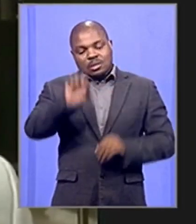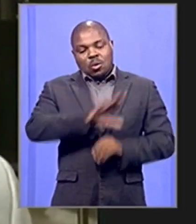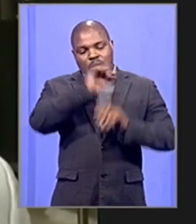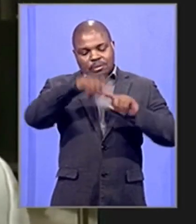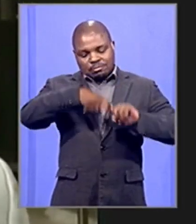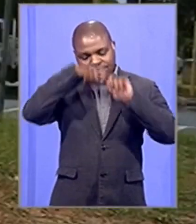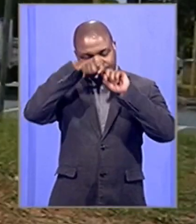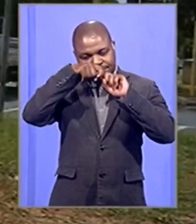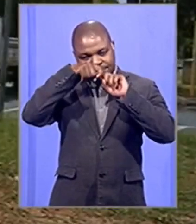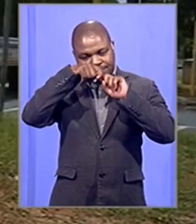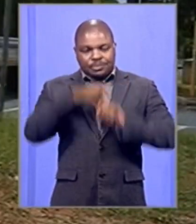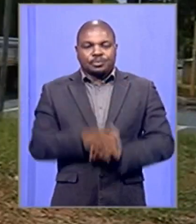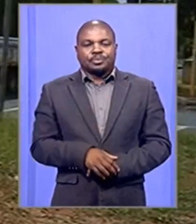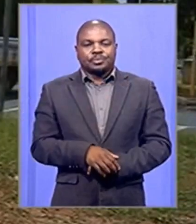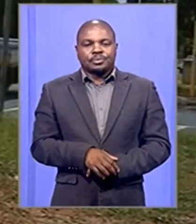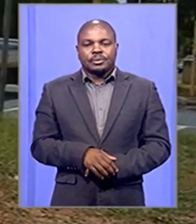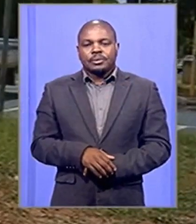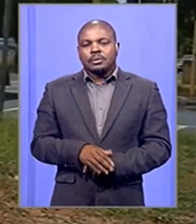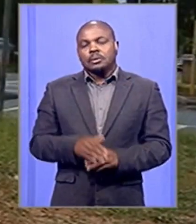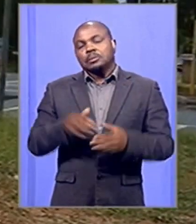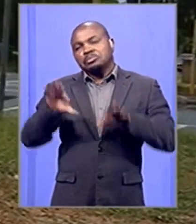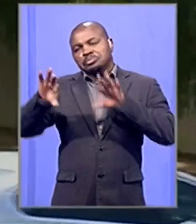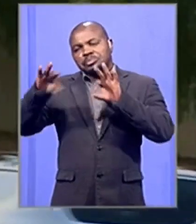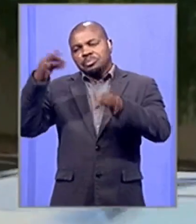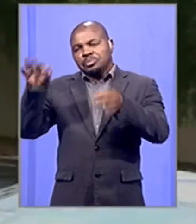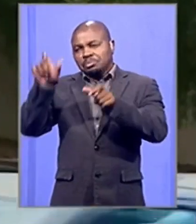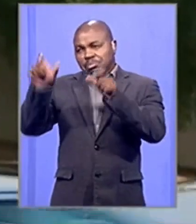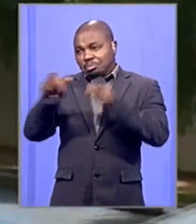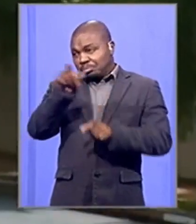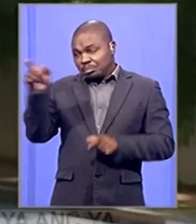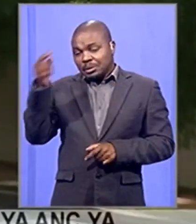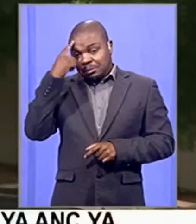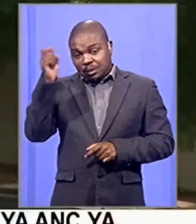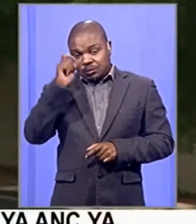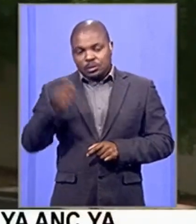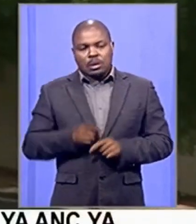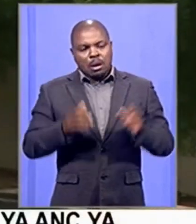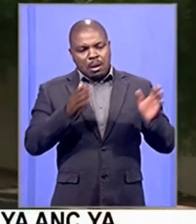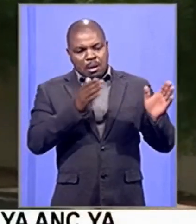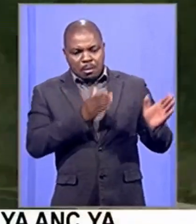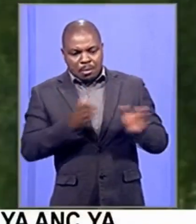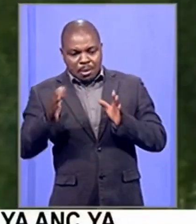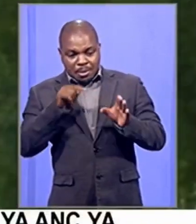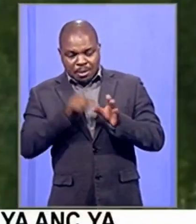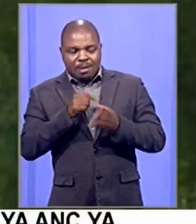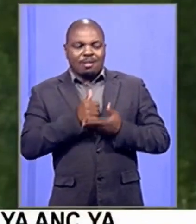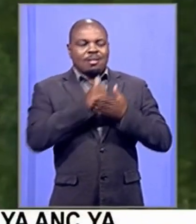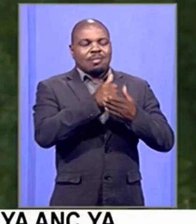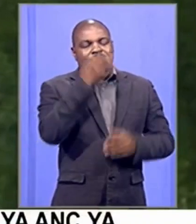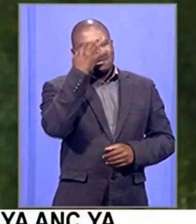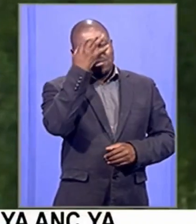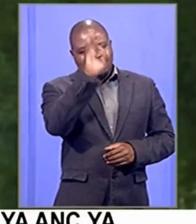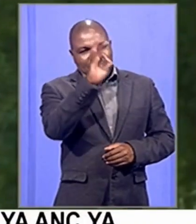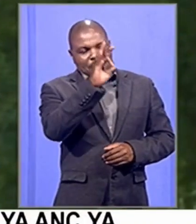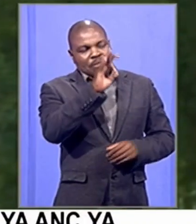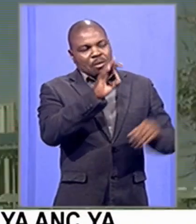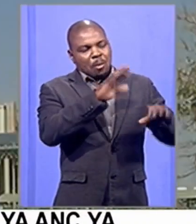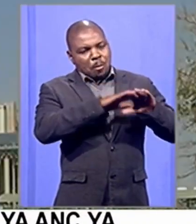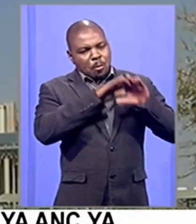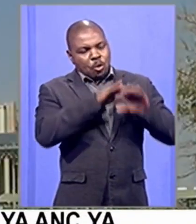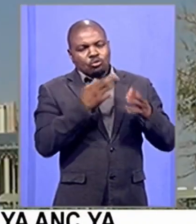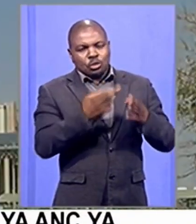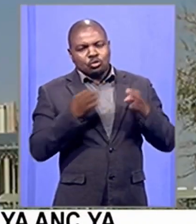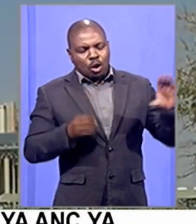this country. Basekaseki ba dumela gore peakanyo yeo e tla thuša mmušo go beaka thoko methopo e mentši